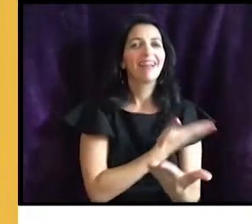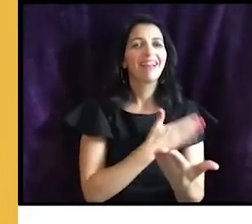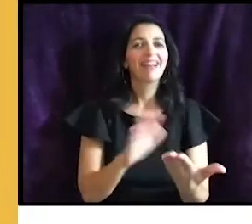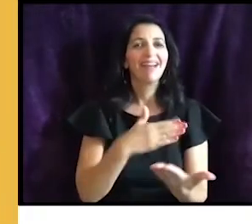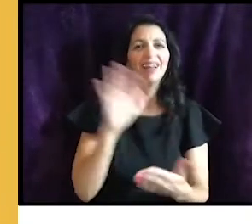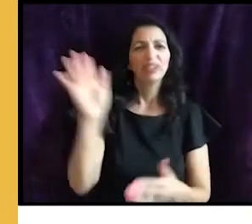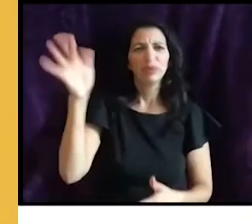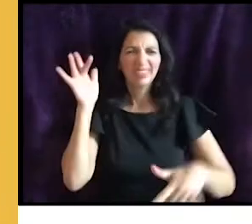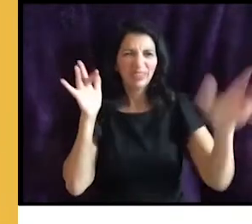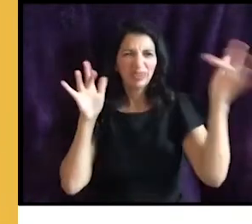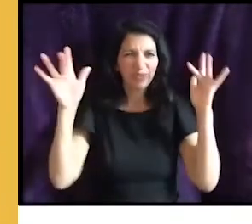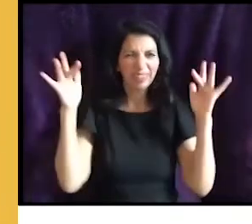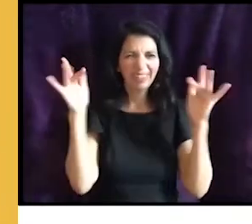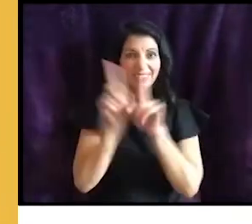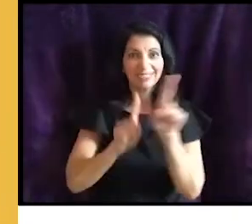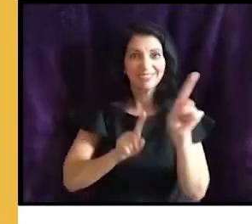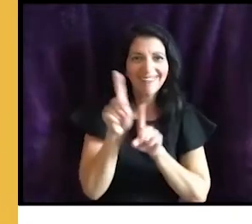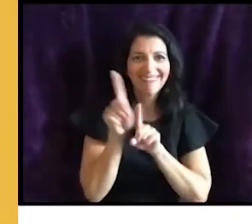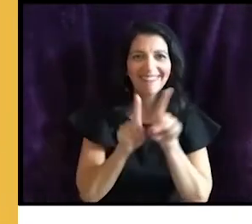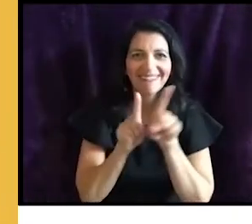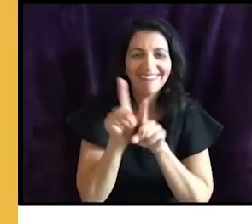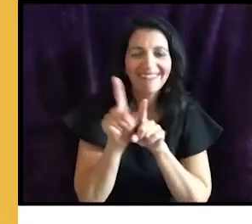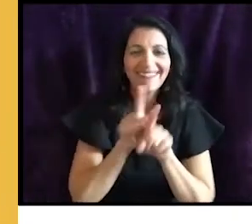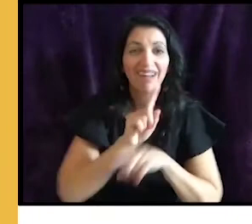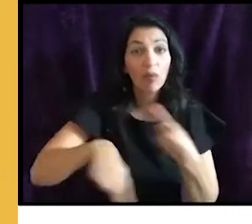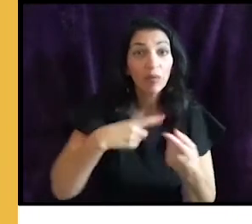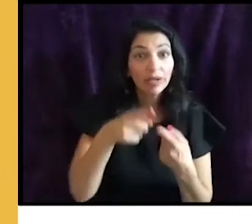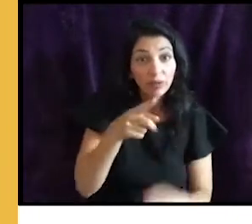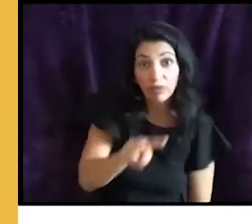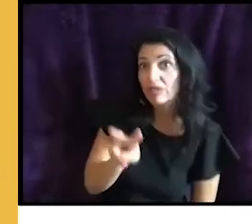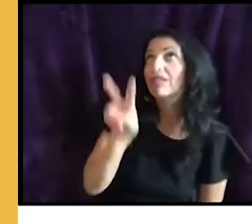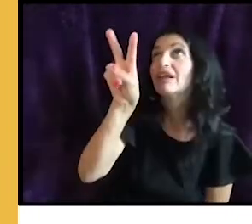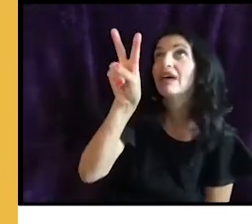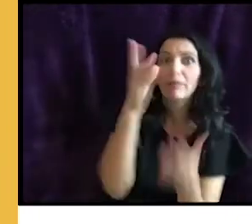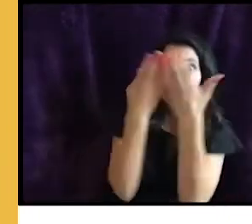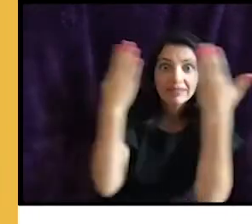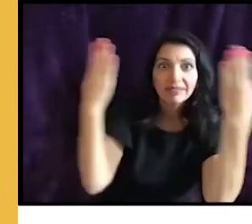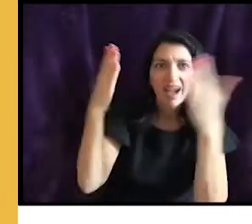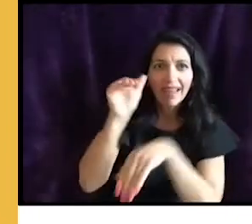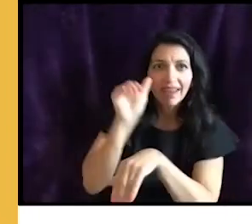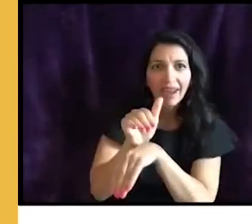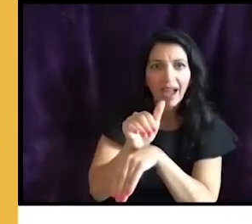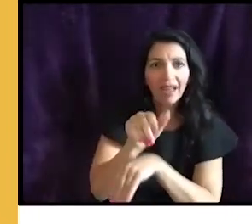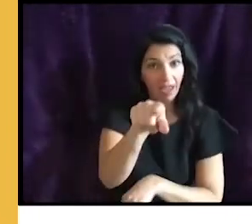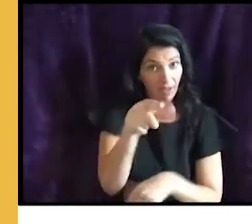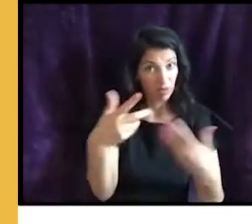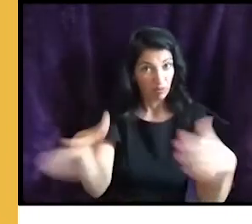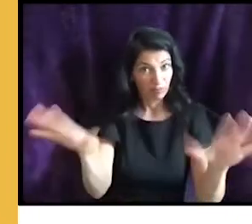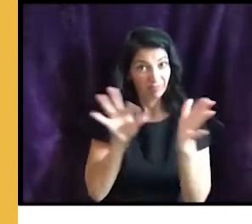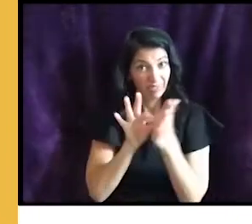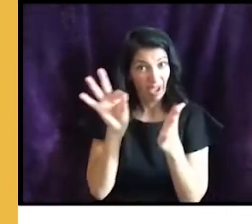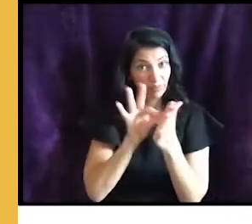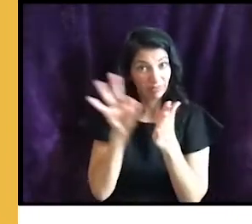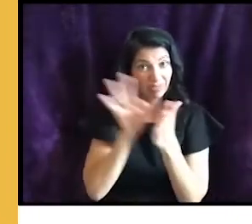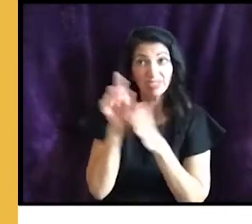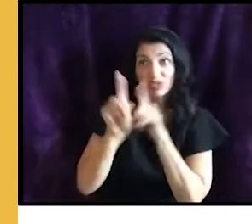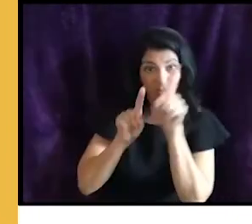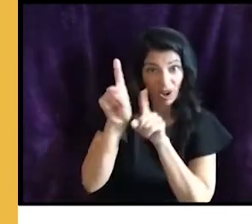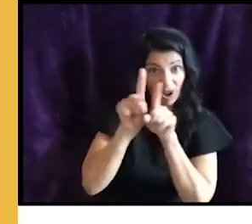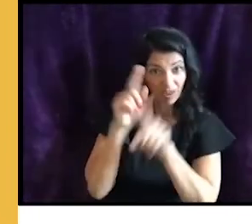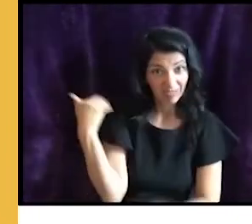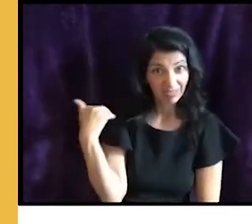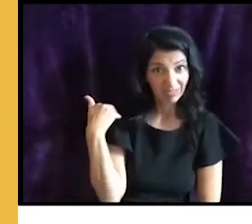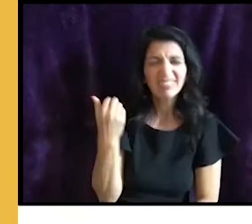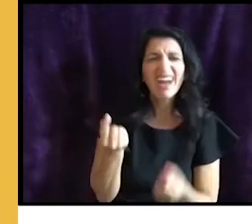we're going to play Twinkle, Twinkle, Little Star. When you look up at the sky at night, have you ever counted